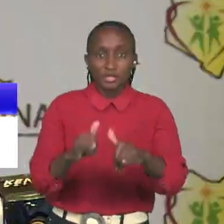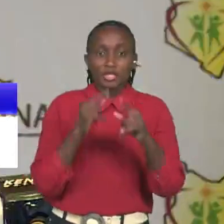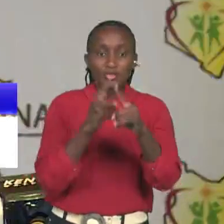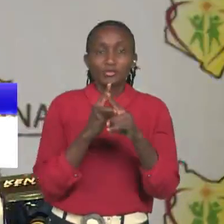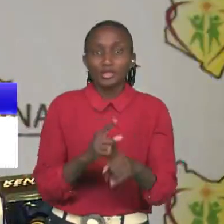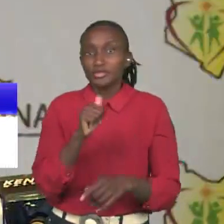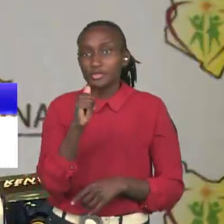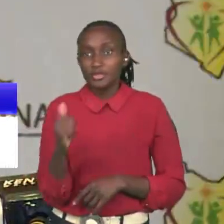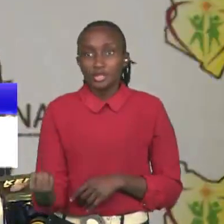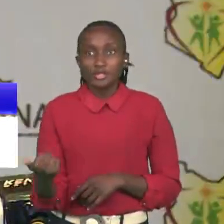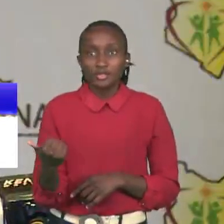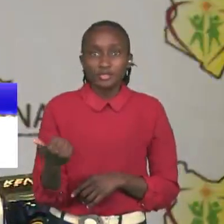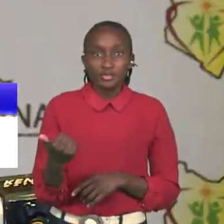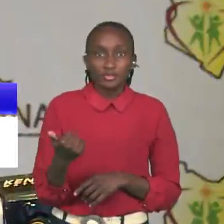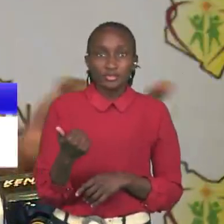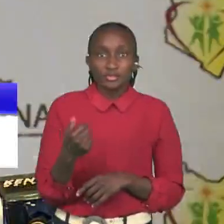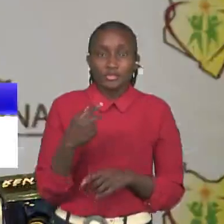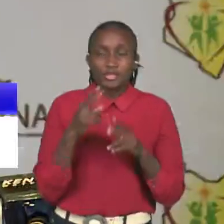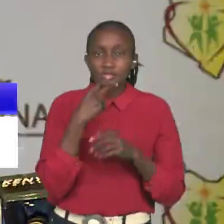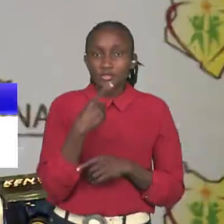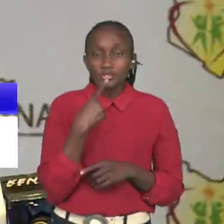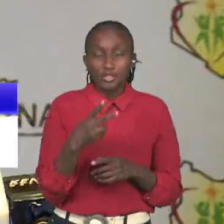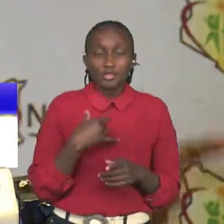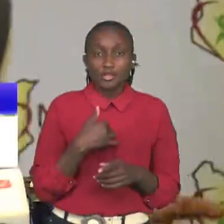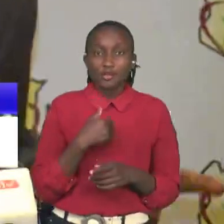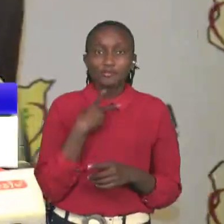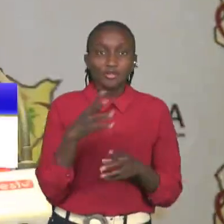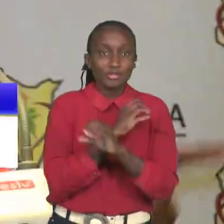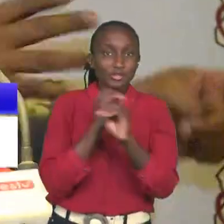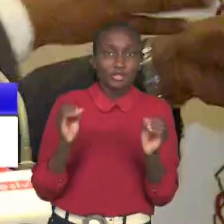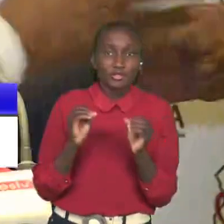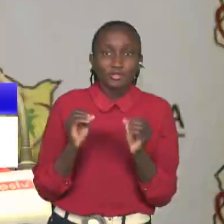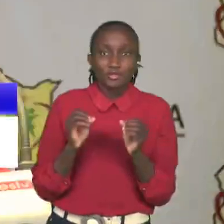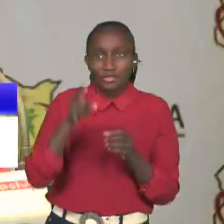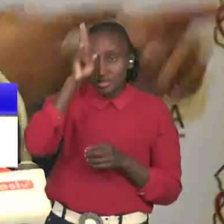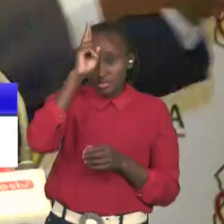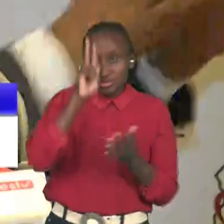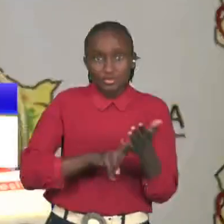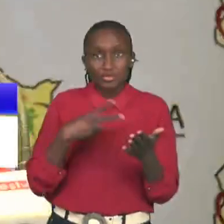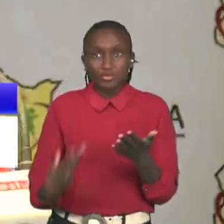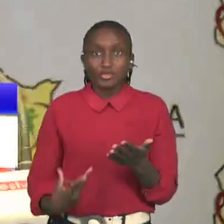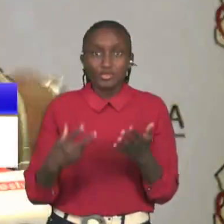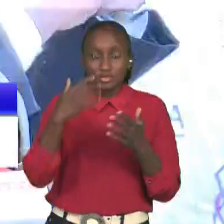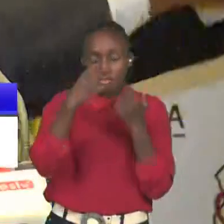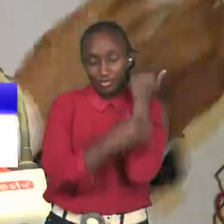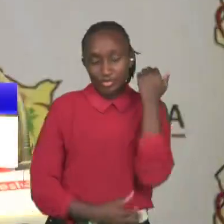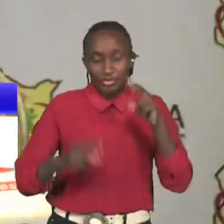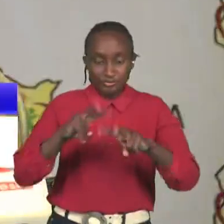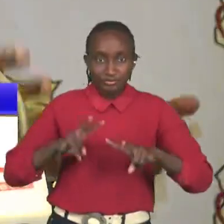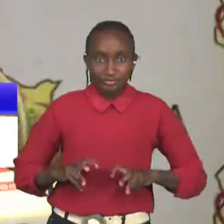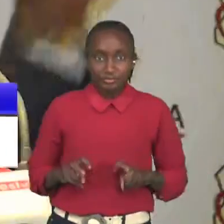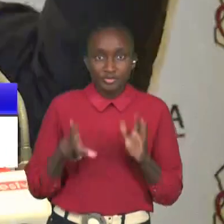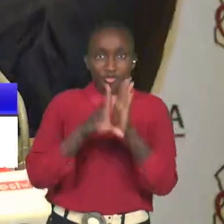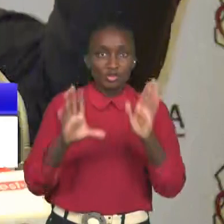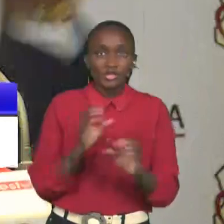and because even body kicks us, we have no voice or anything to say, okay, so the police failed, poor investigation, poor prosecution,